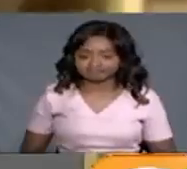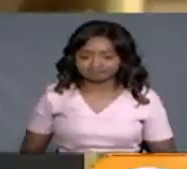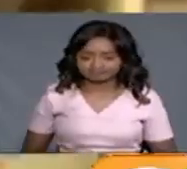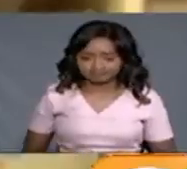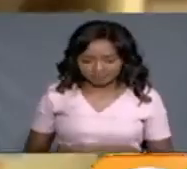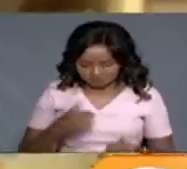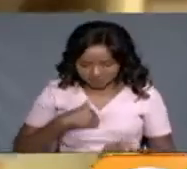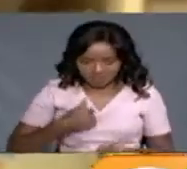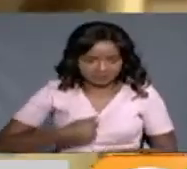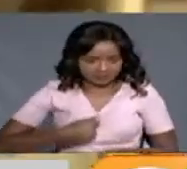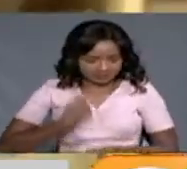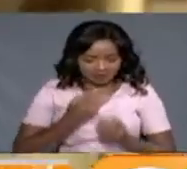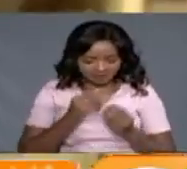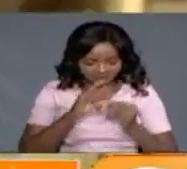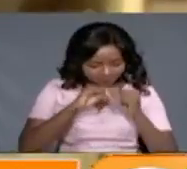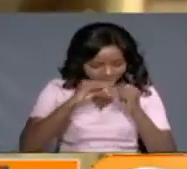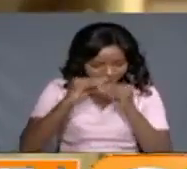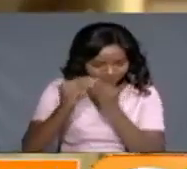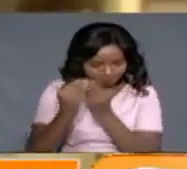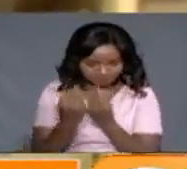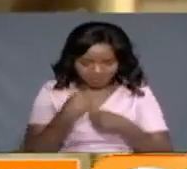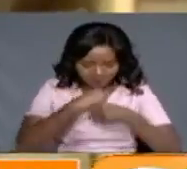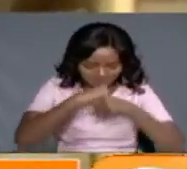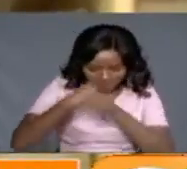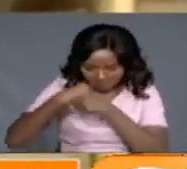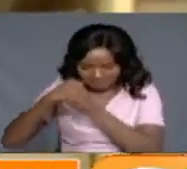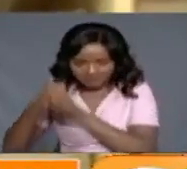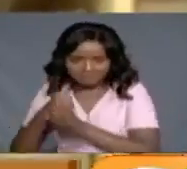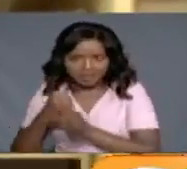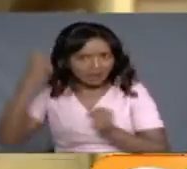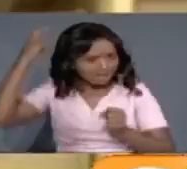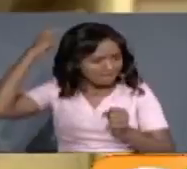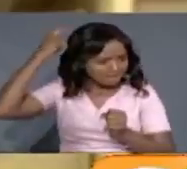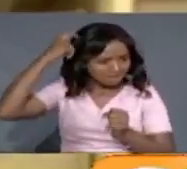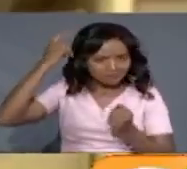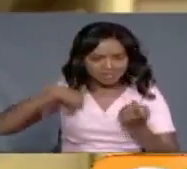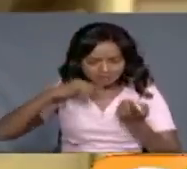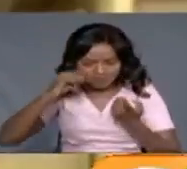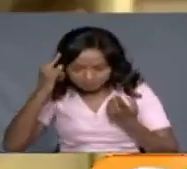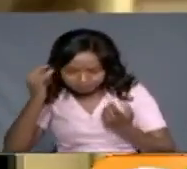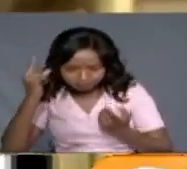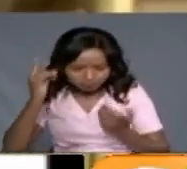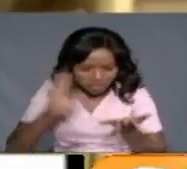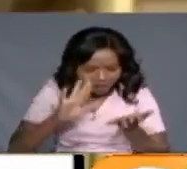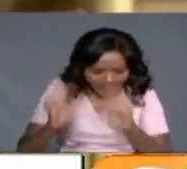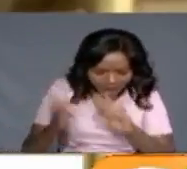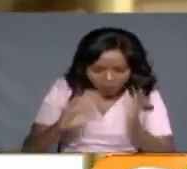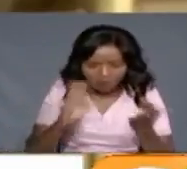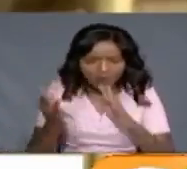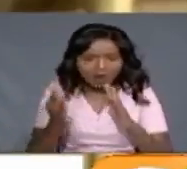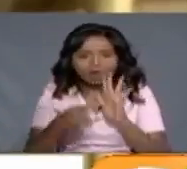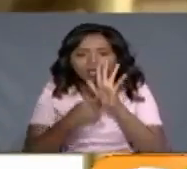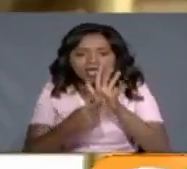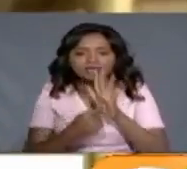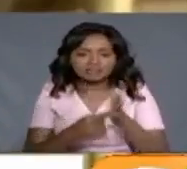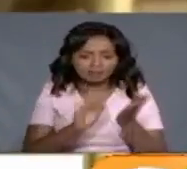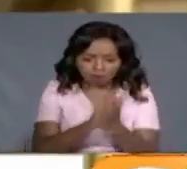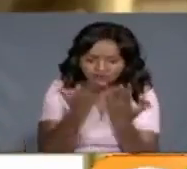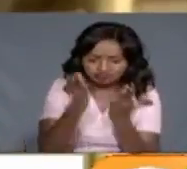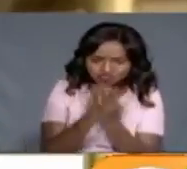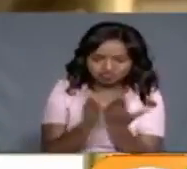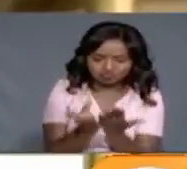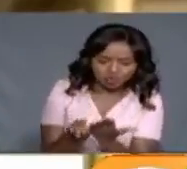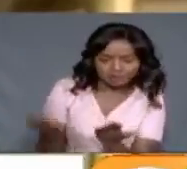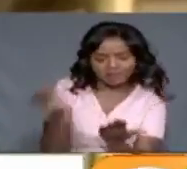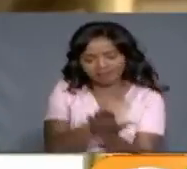own, you create things, new things, and you use your brain as you make the things like a portfolio.